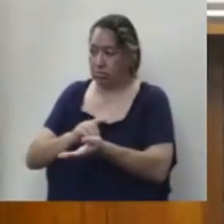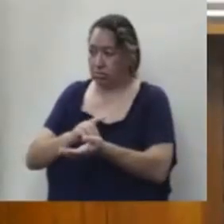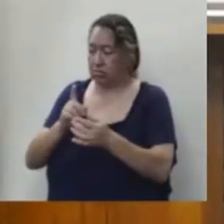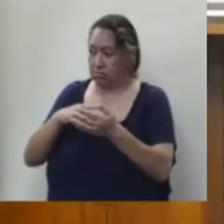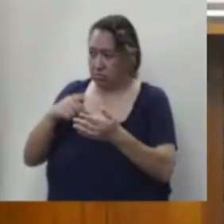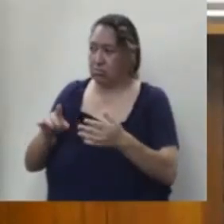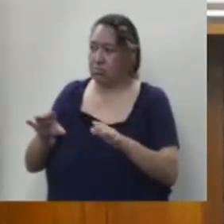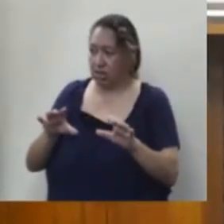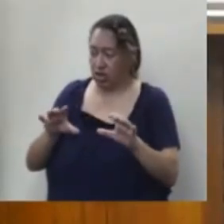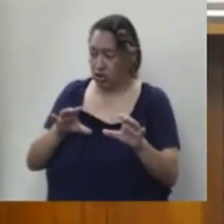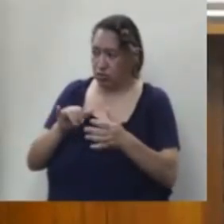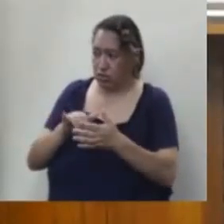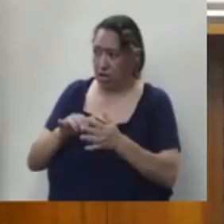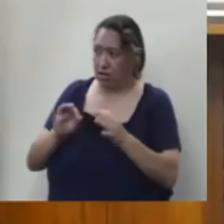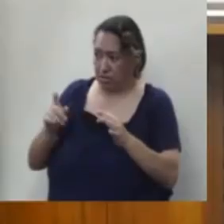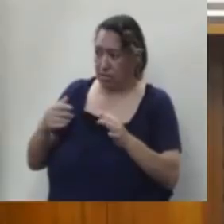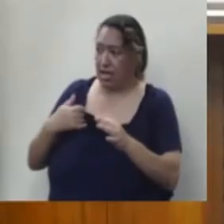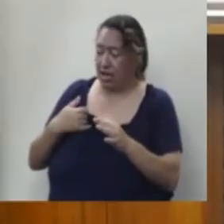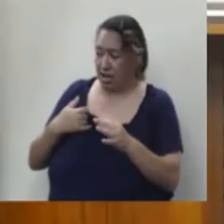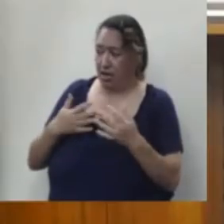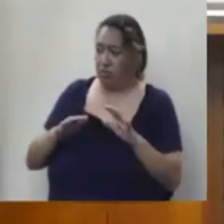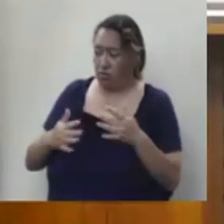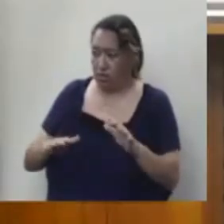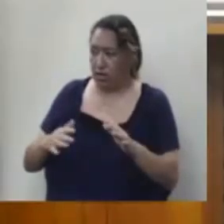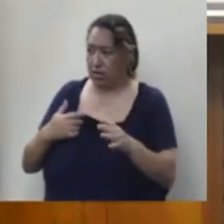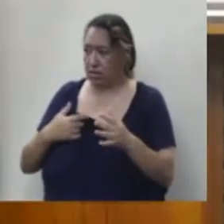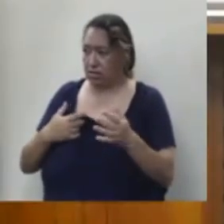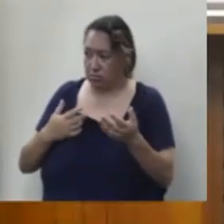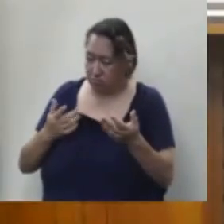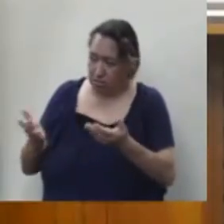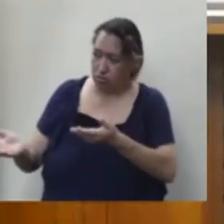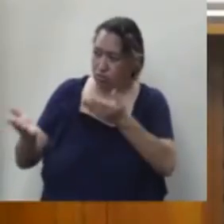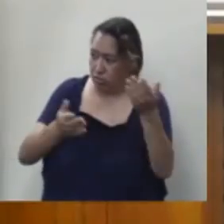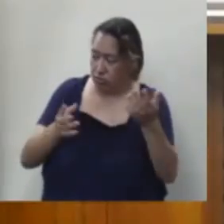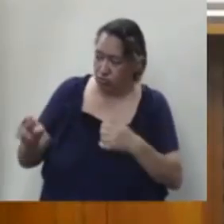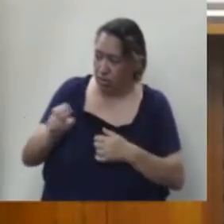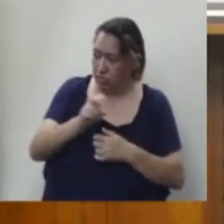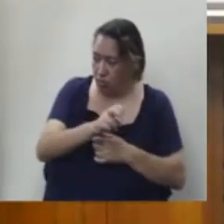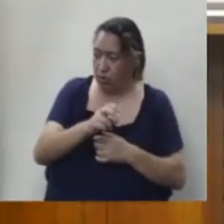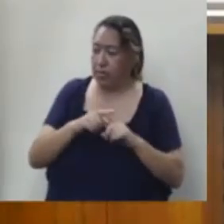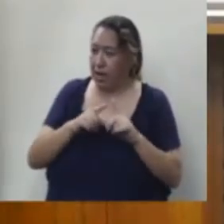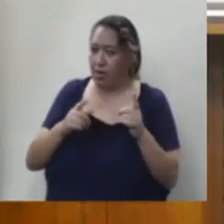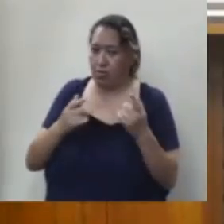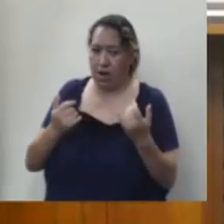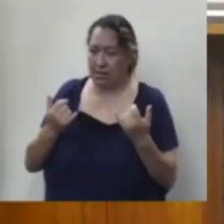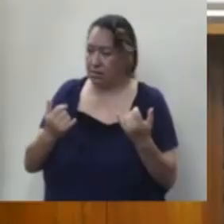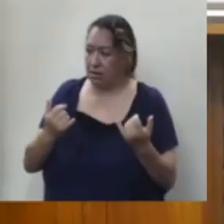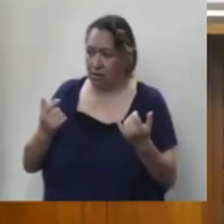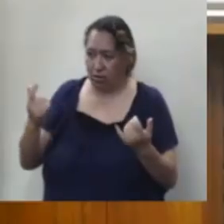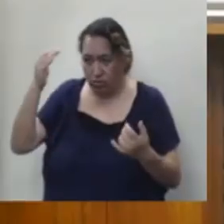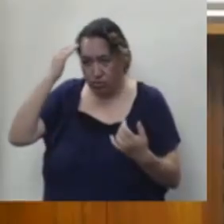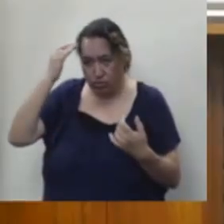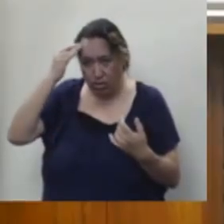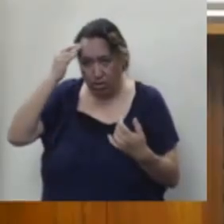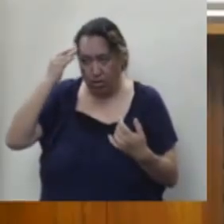are transported in any form of fashion. But at this point in time, as you know, we have had